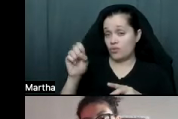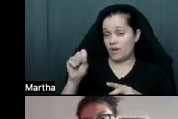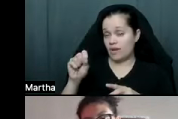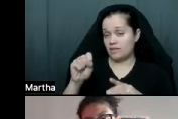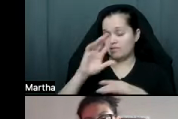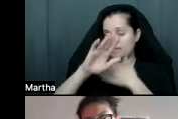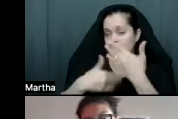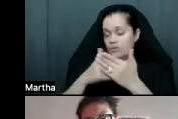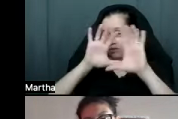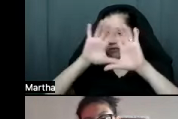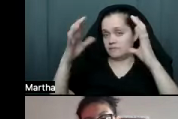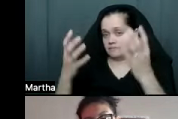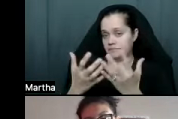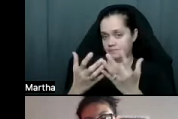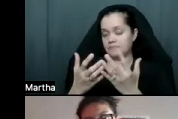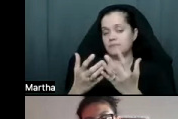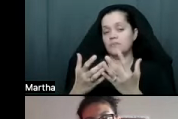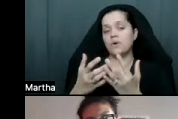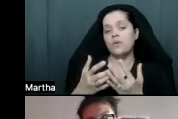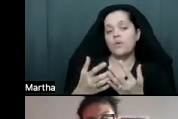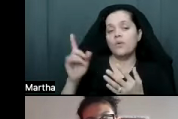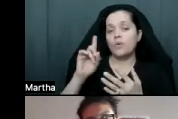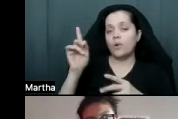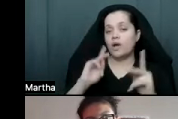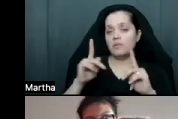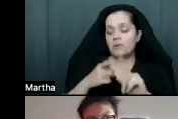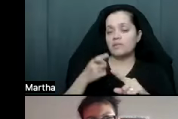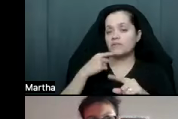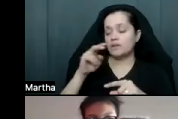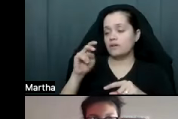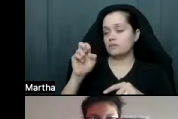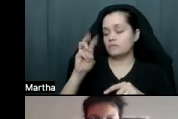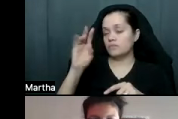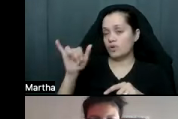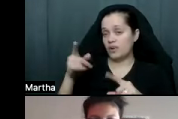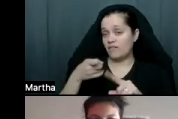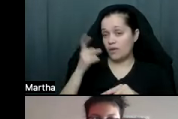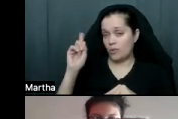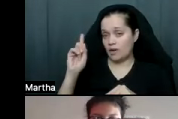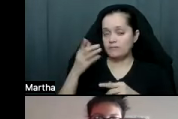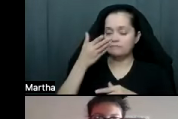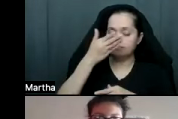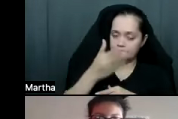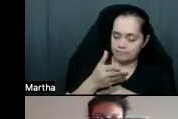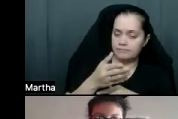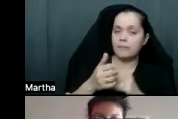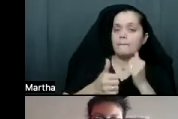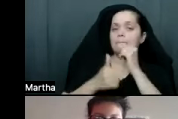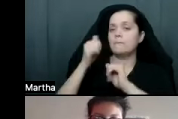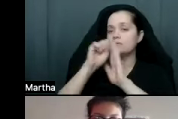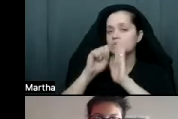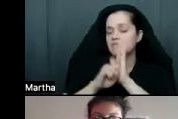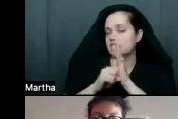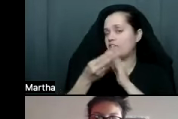a whole, where are the people who say they are of Norwegian heritage? Well, most states have